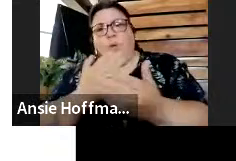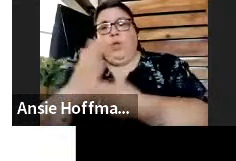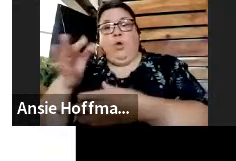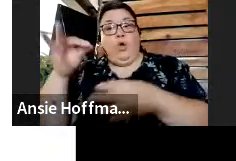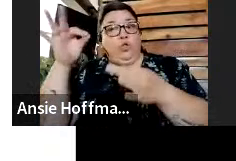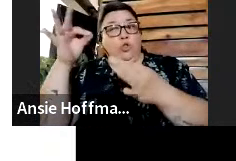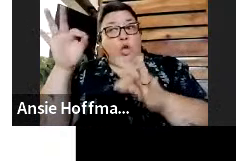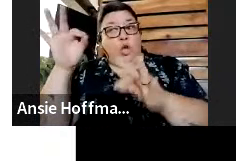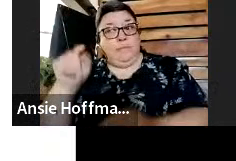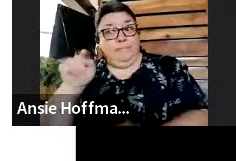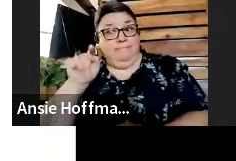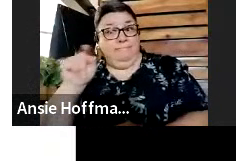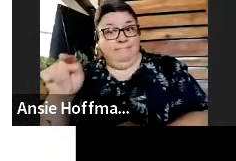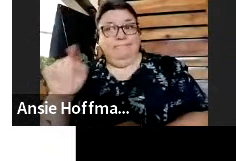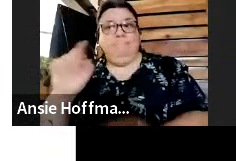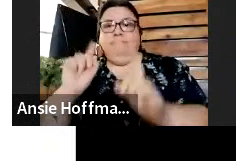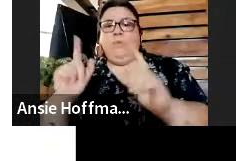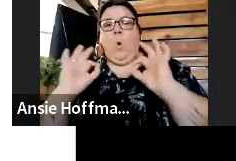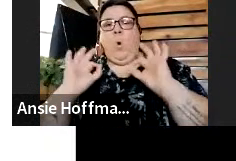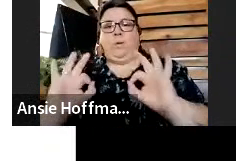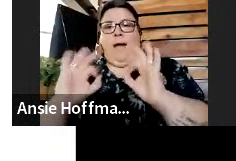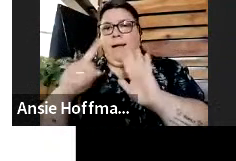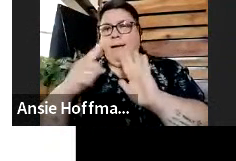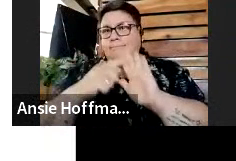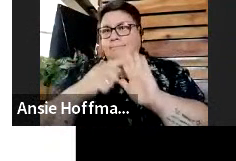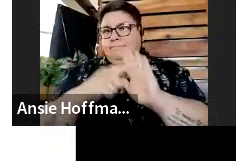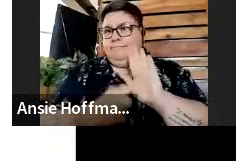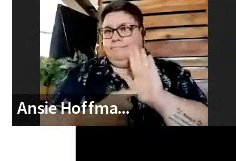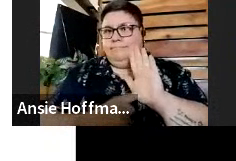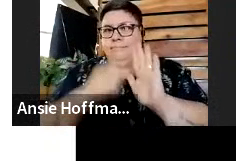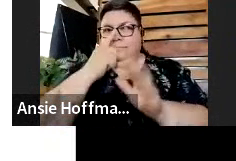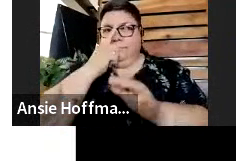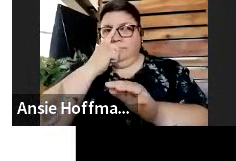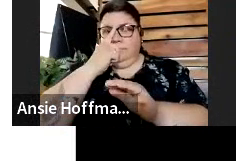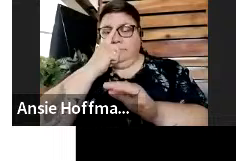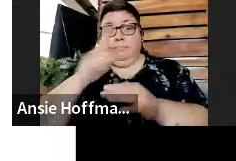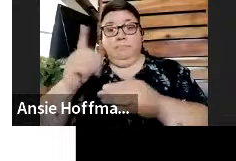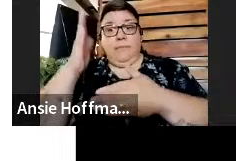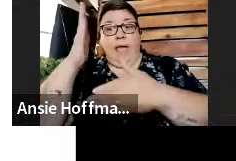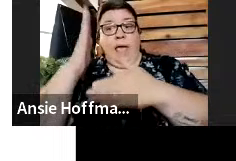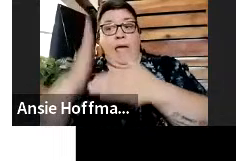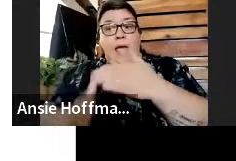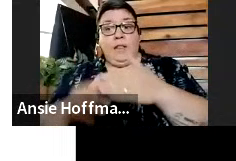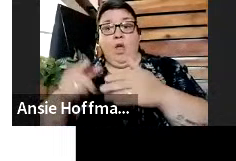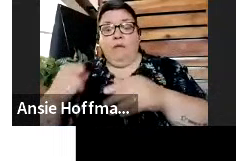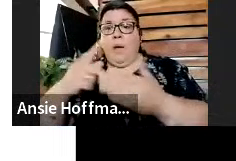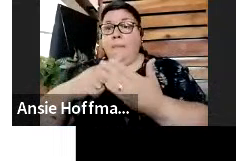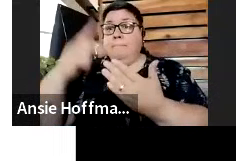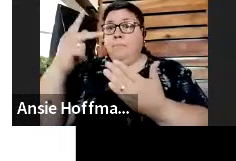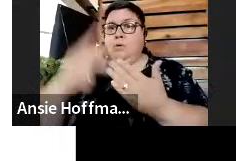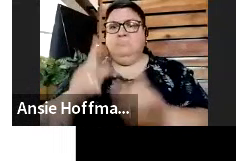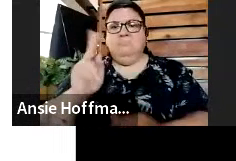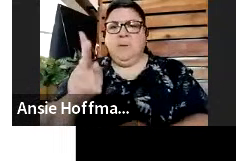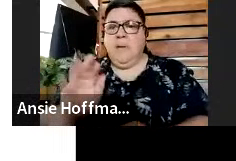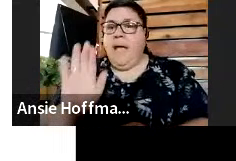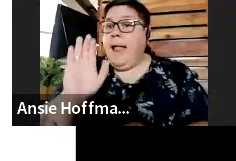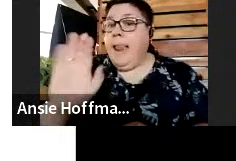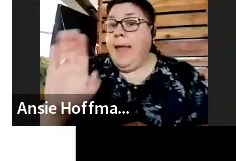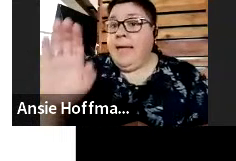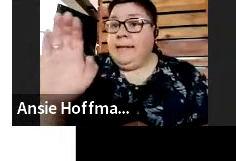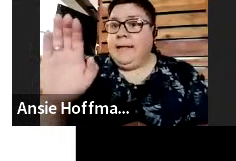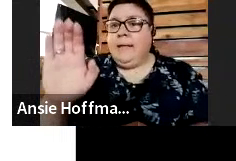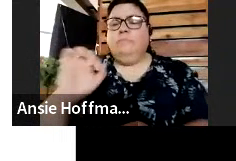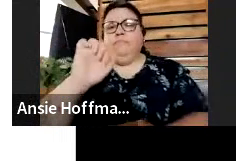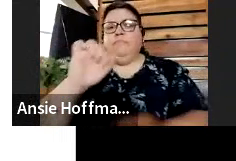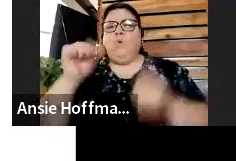documentation is in order. Then at the end of the process, maybe at a later stage, our auditors